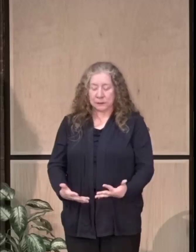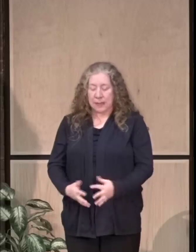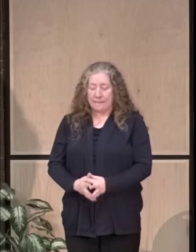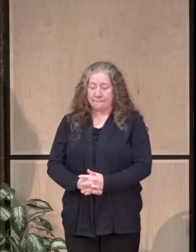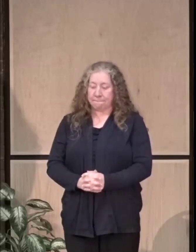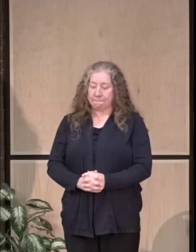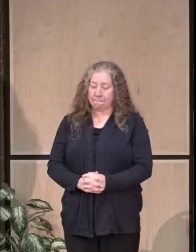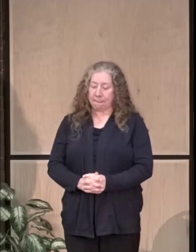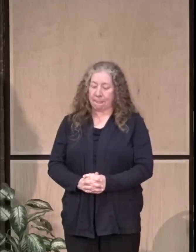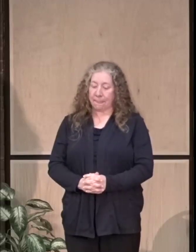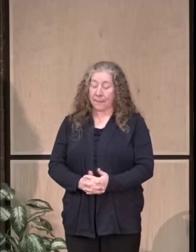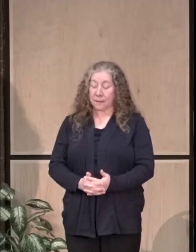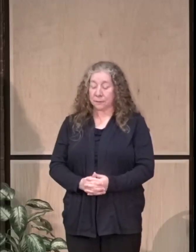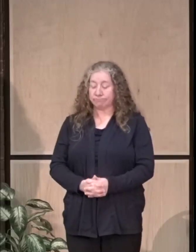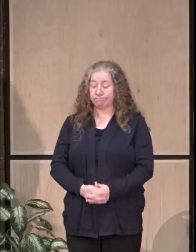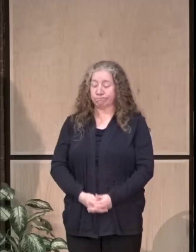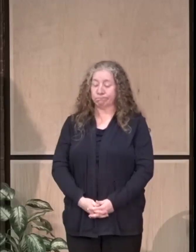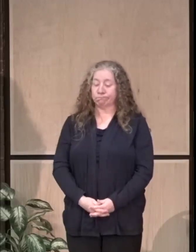have been